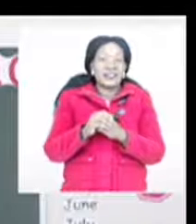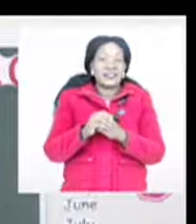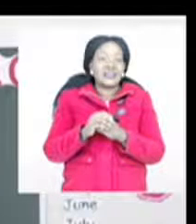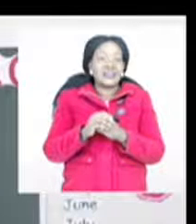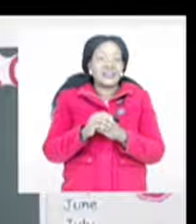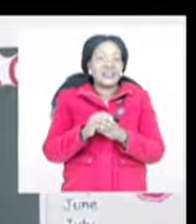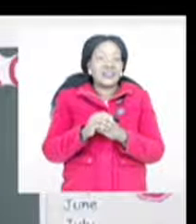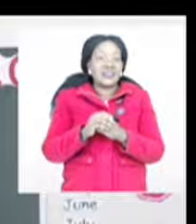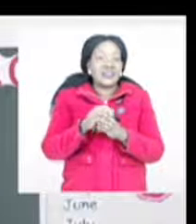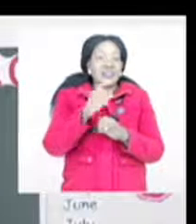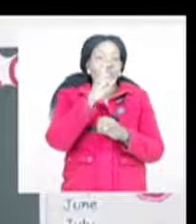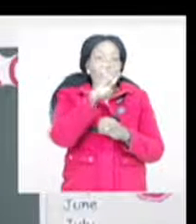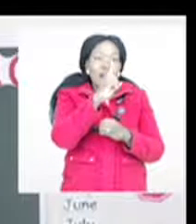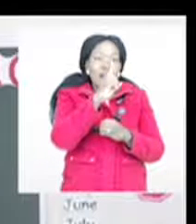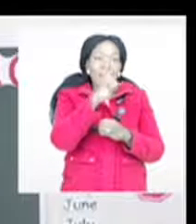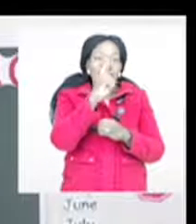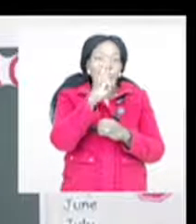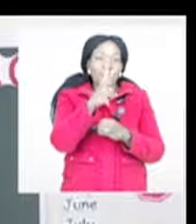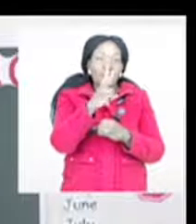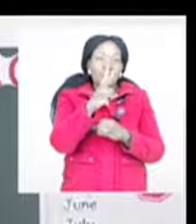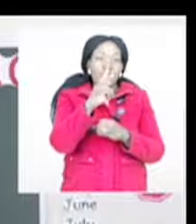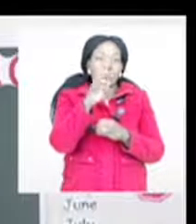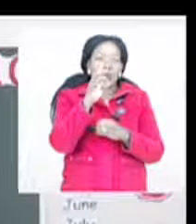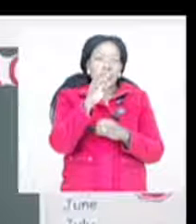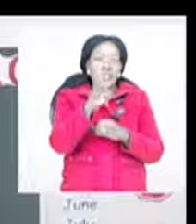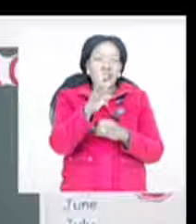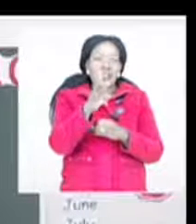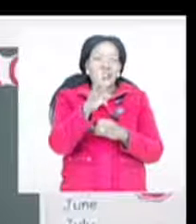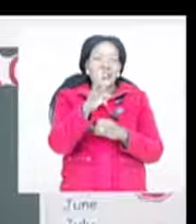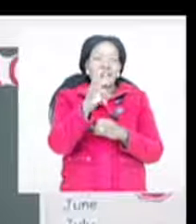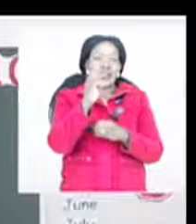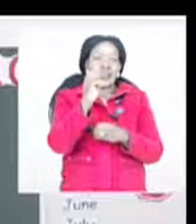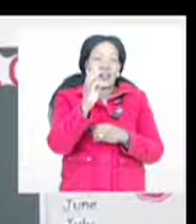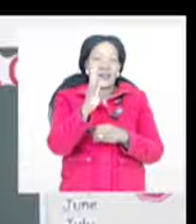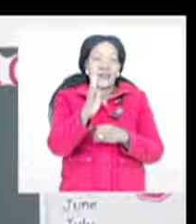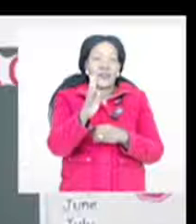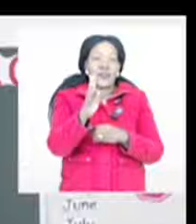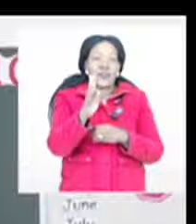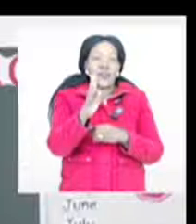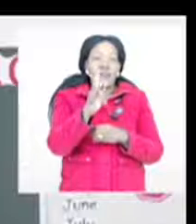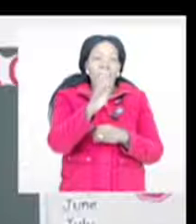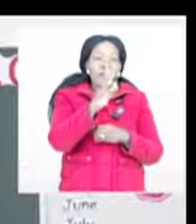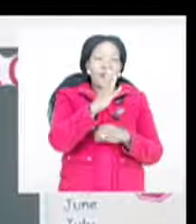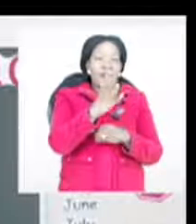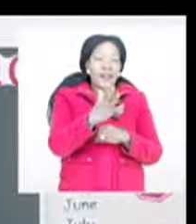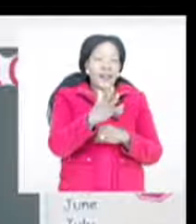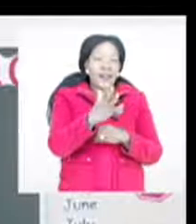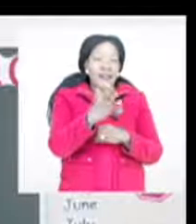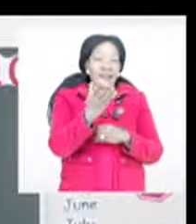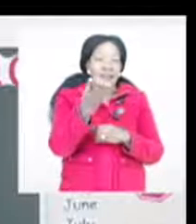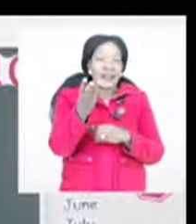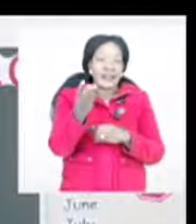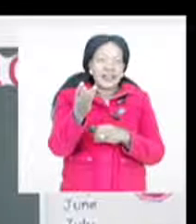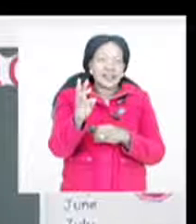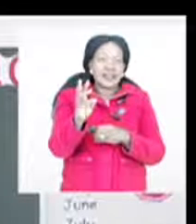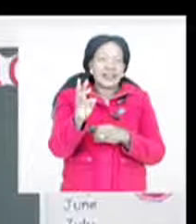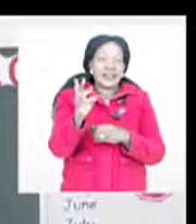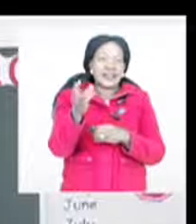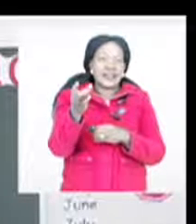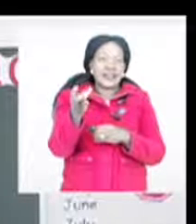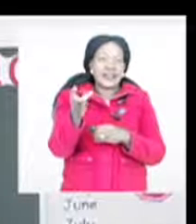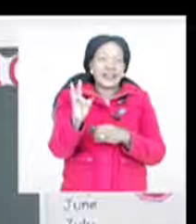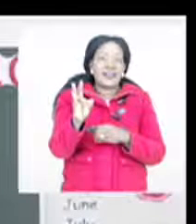it. 1, 2, 3, 4, 5,